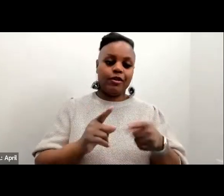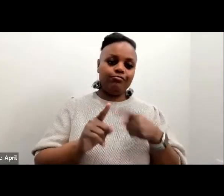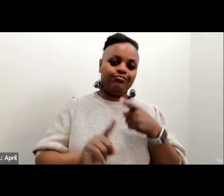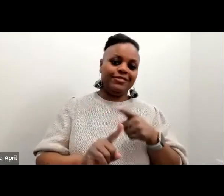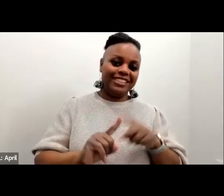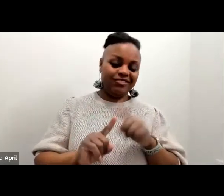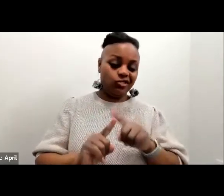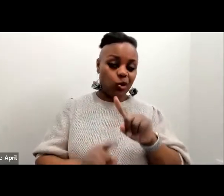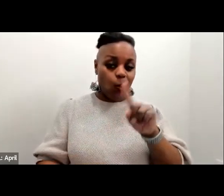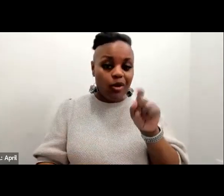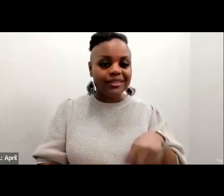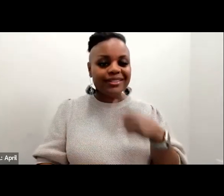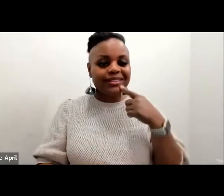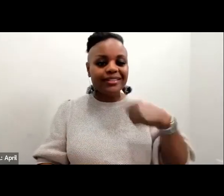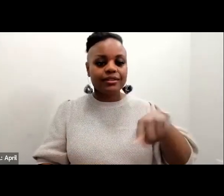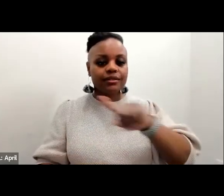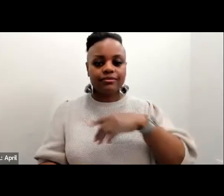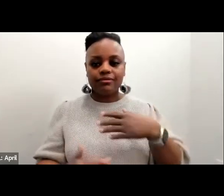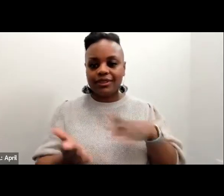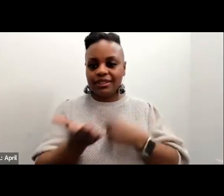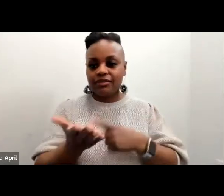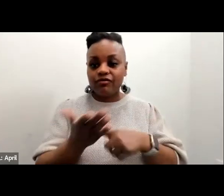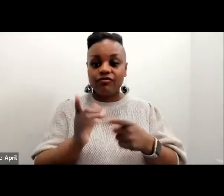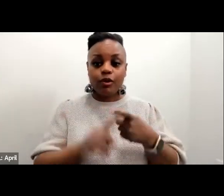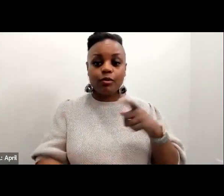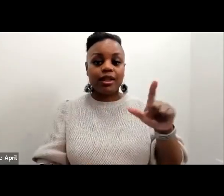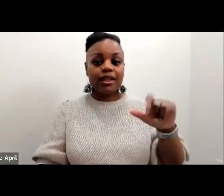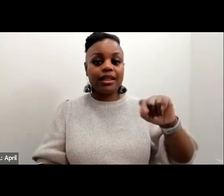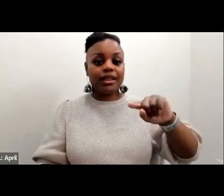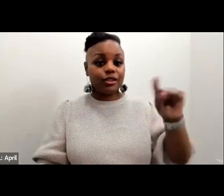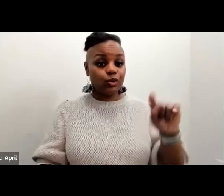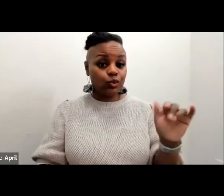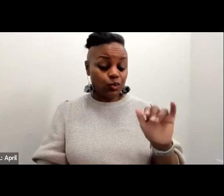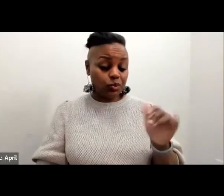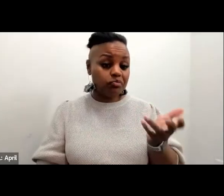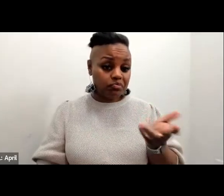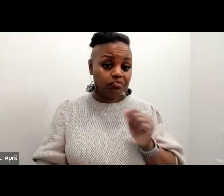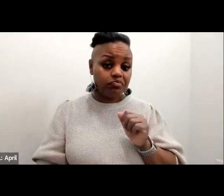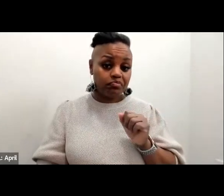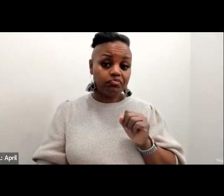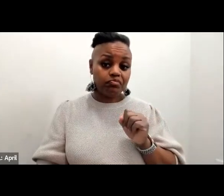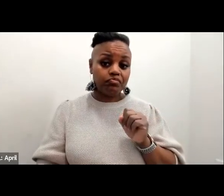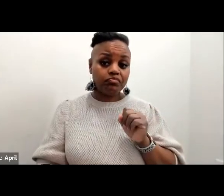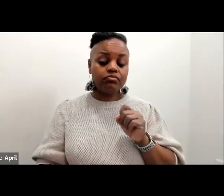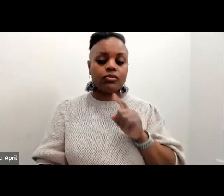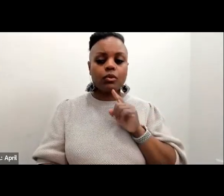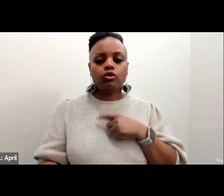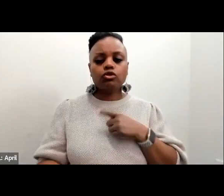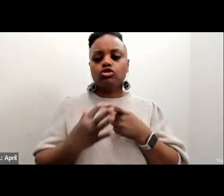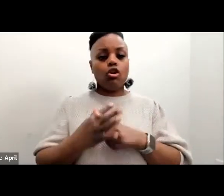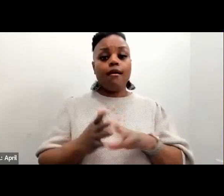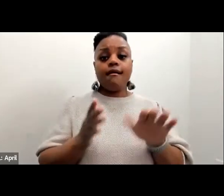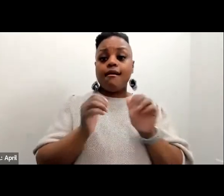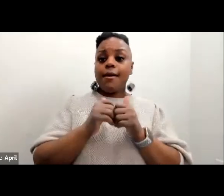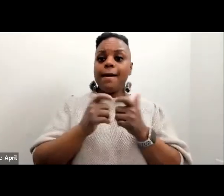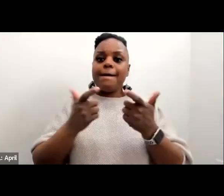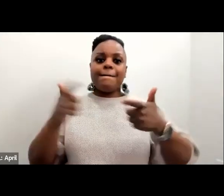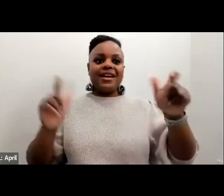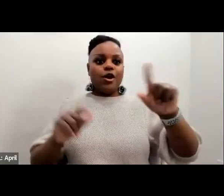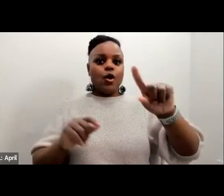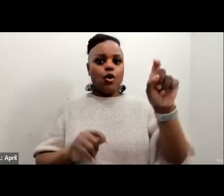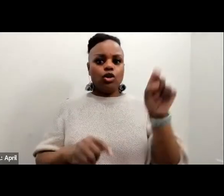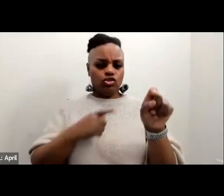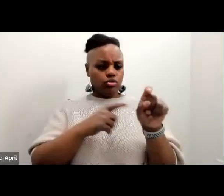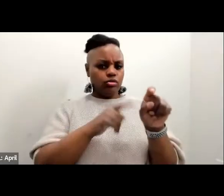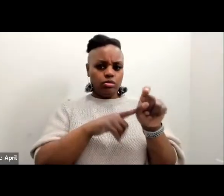I'm gonna start by trying to go with some of the big questions first, and then get into some of the more narrow specifics of the